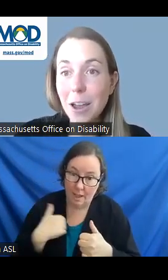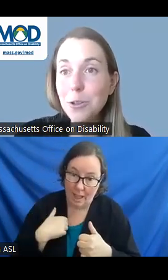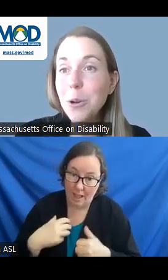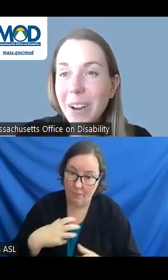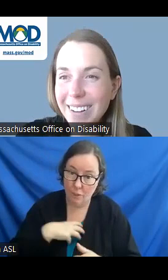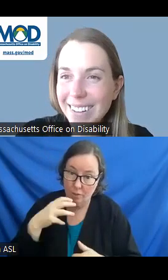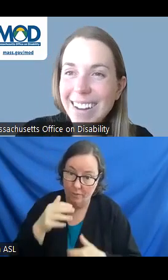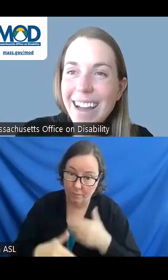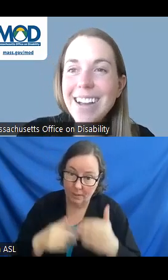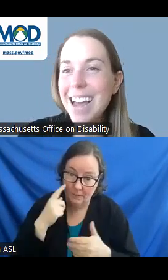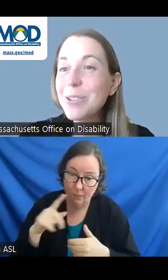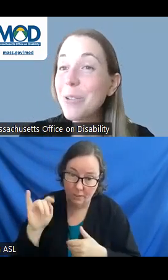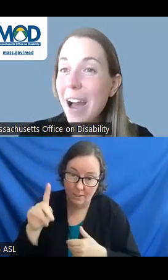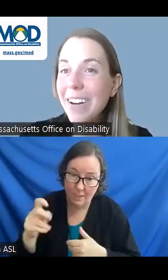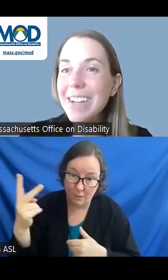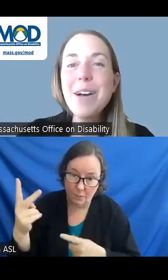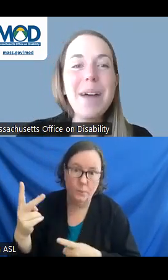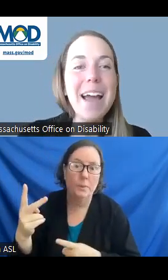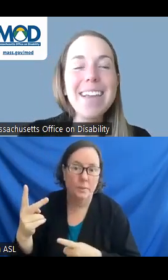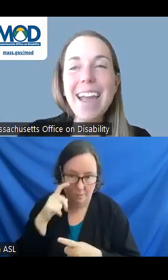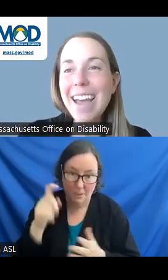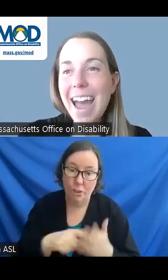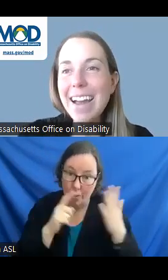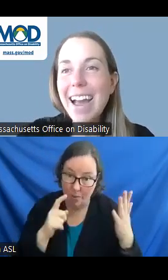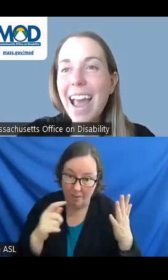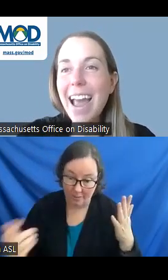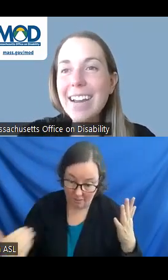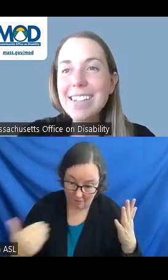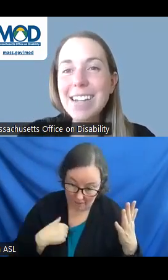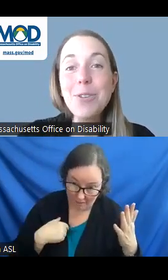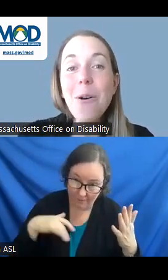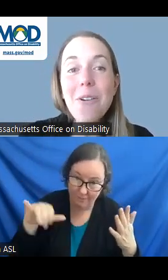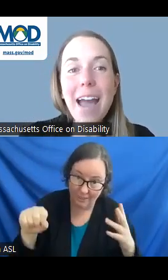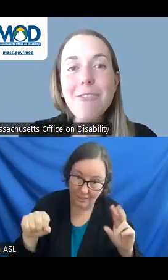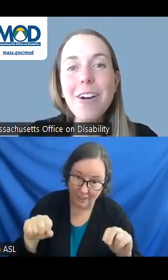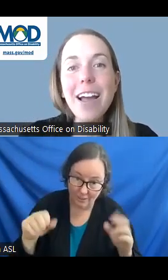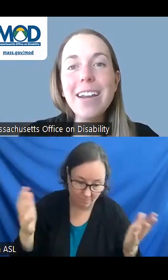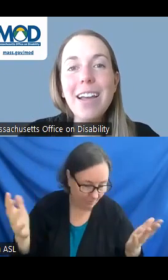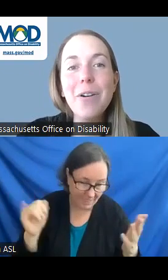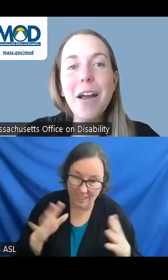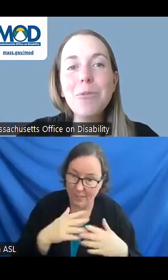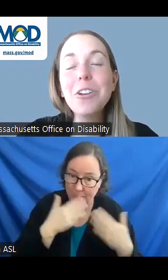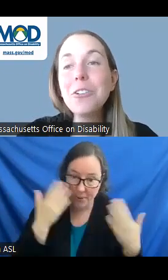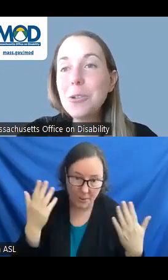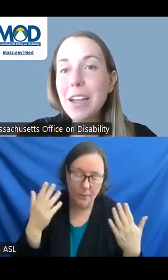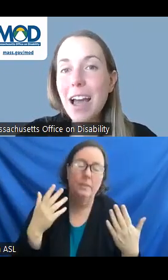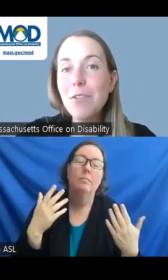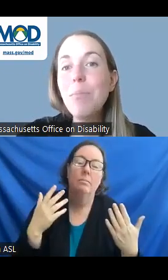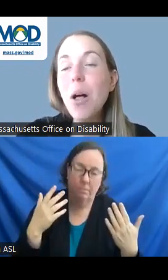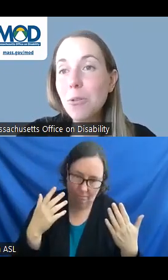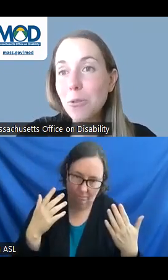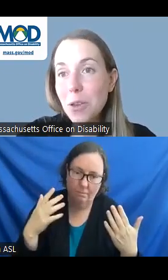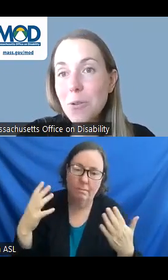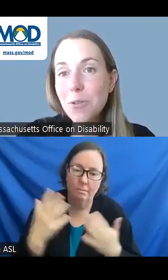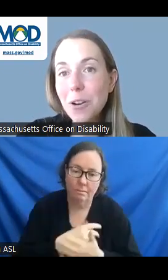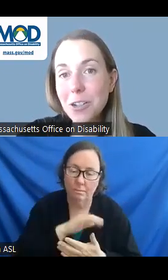for Title II, because that's required by the ADA. And if you don't have one, when you're doing kind of a